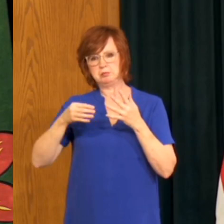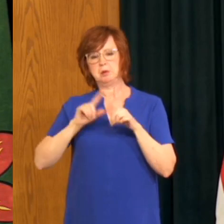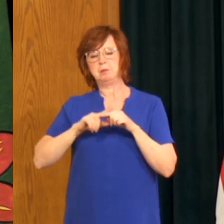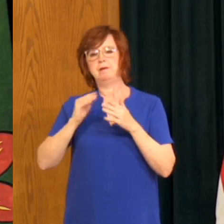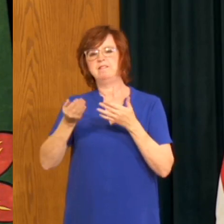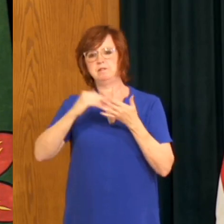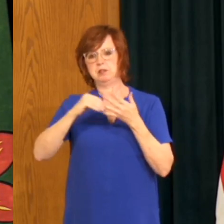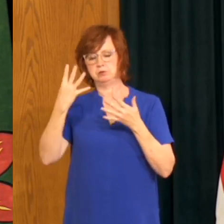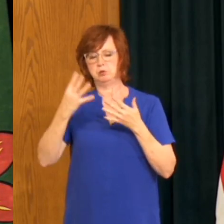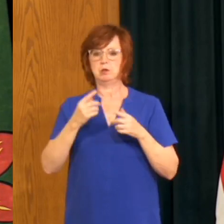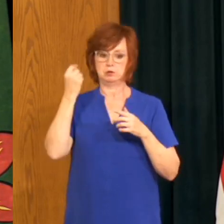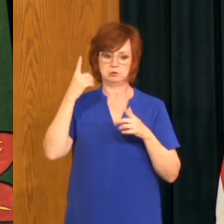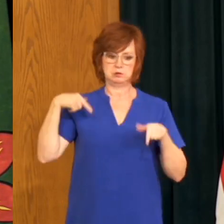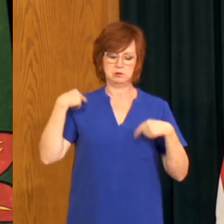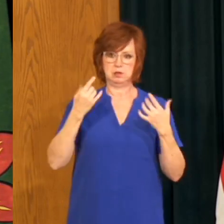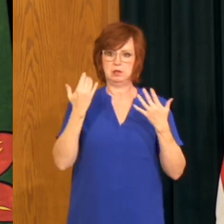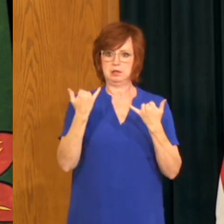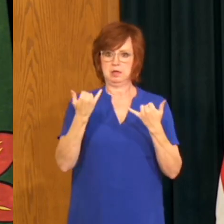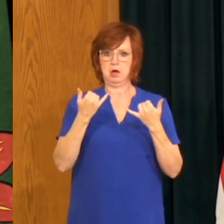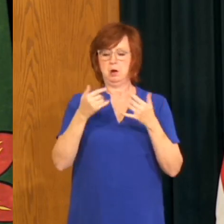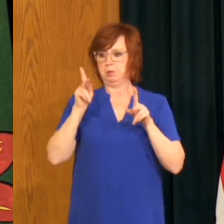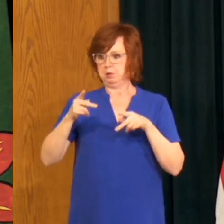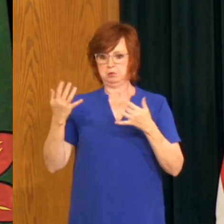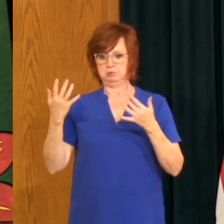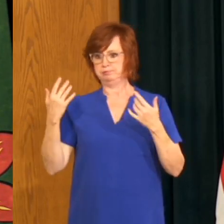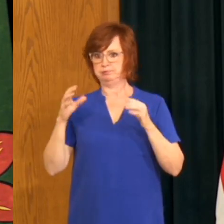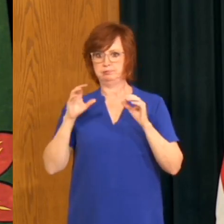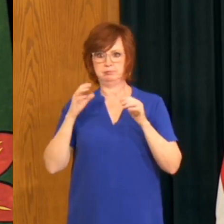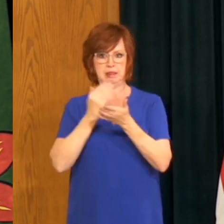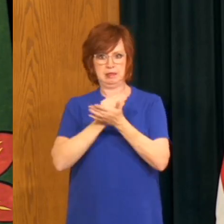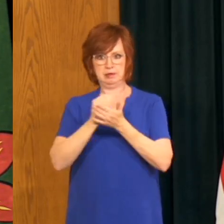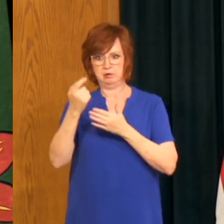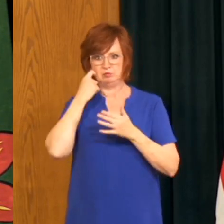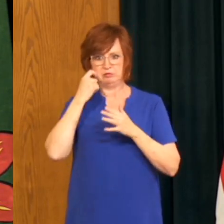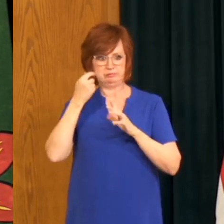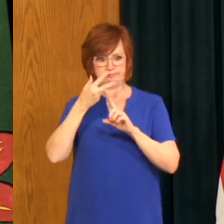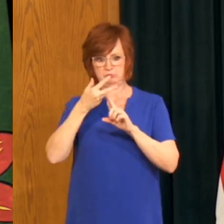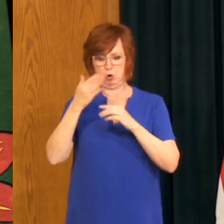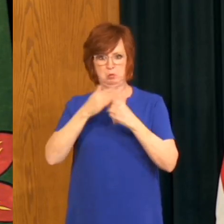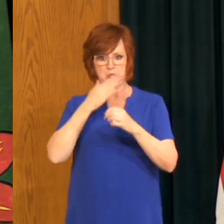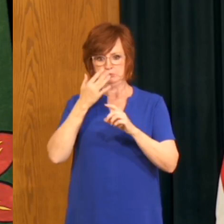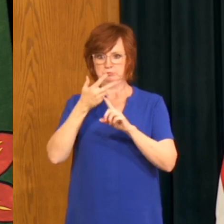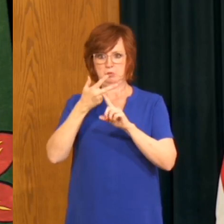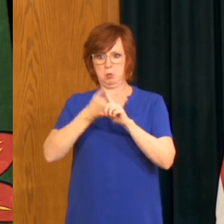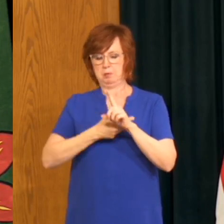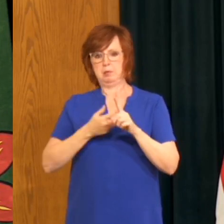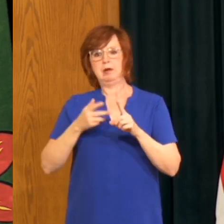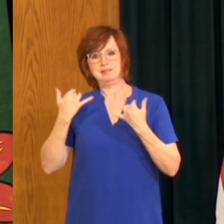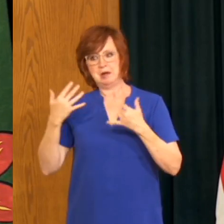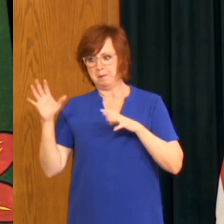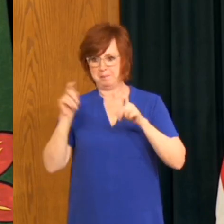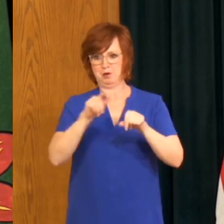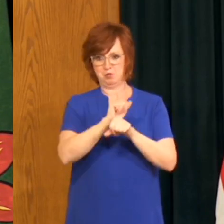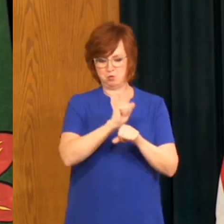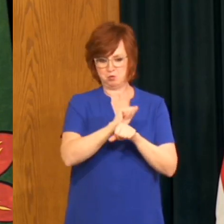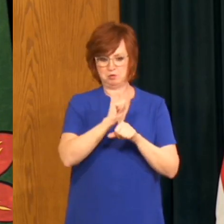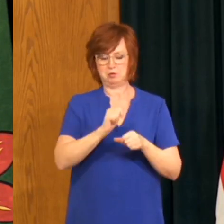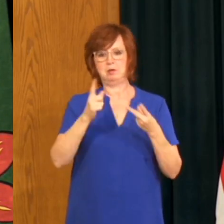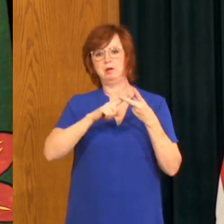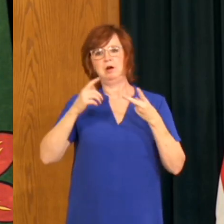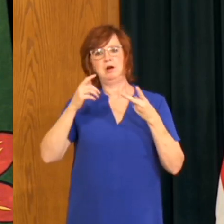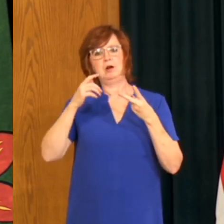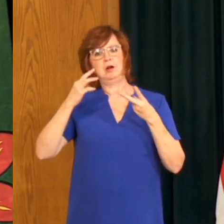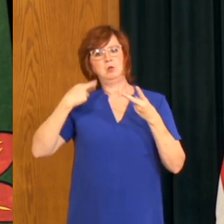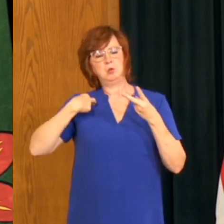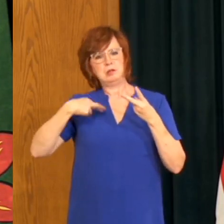over the last number of weeks will now have an opportunity to do so. Places of worship can also reopen for